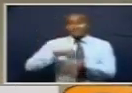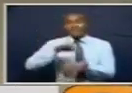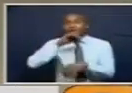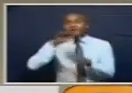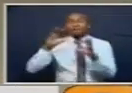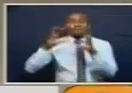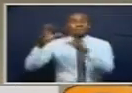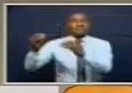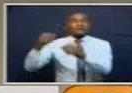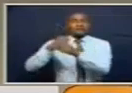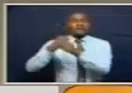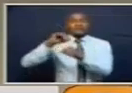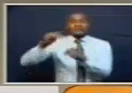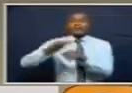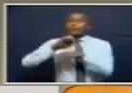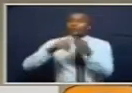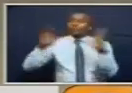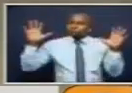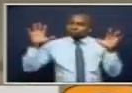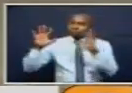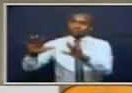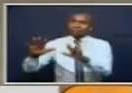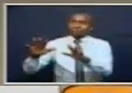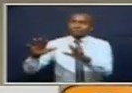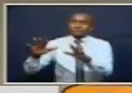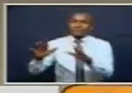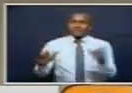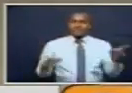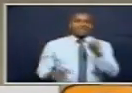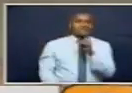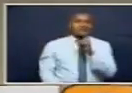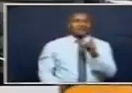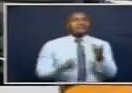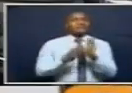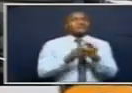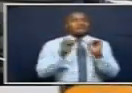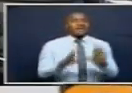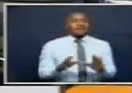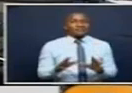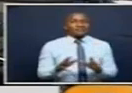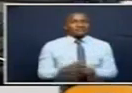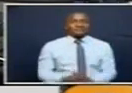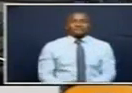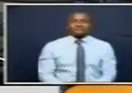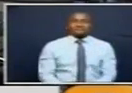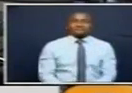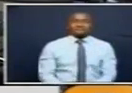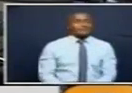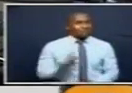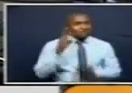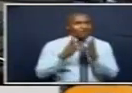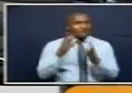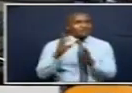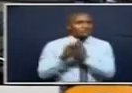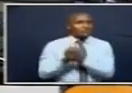a whole town to a standstill, and here is a guy saying it means nothing. Okay. So I'm a little worried for Jubilee now. I'm a little